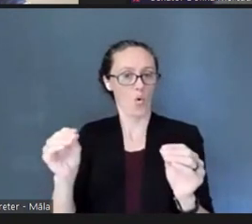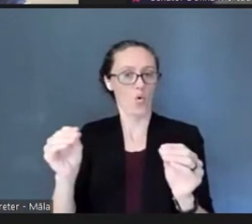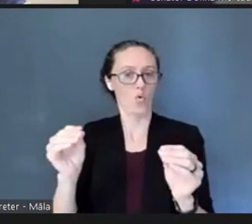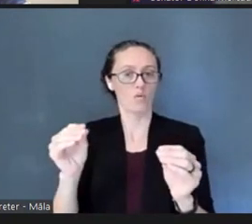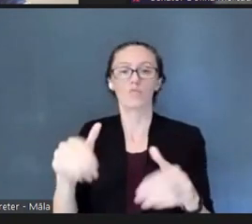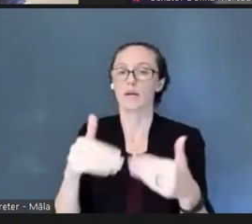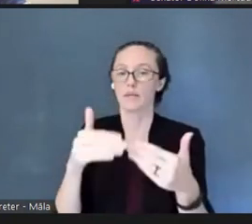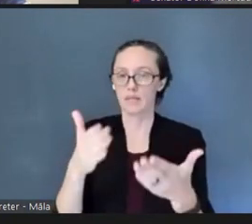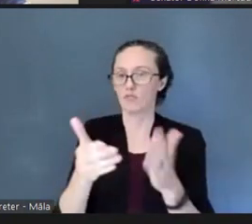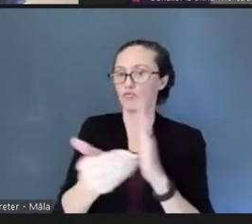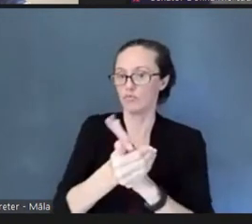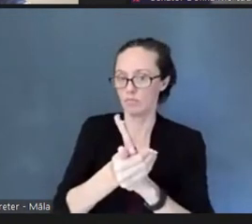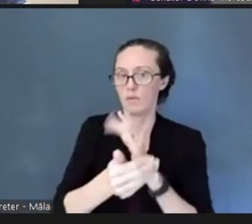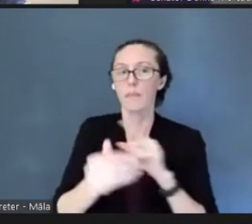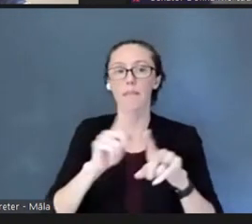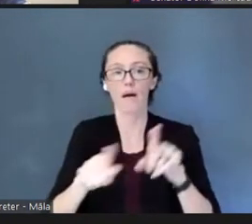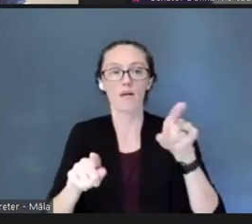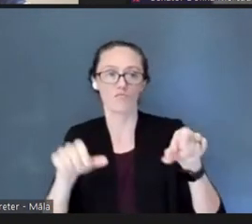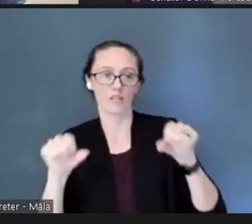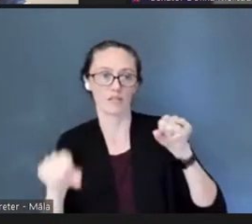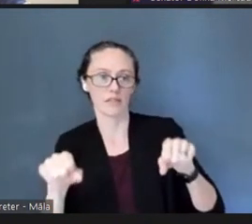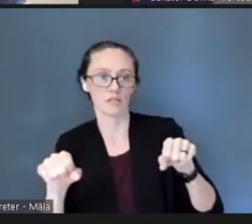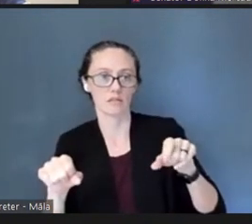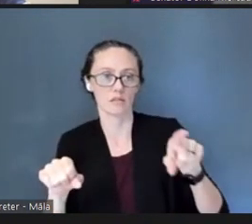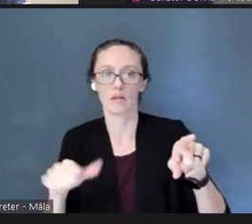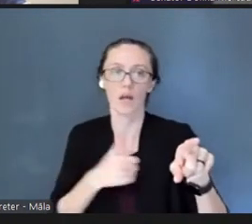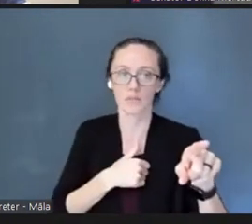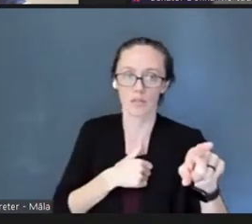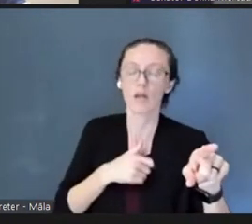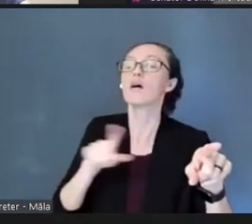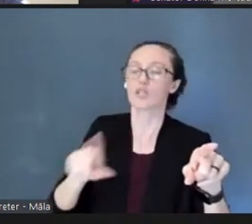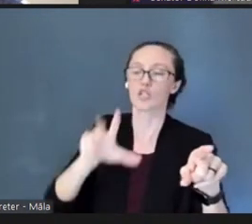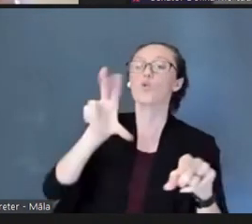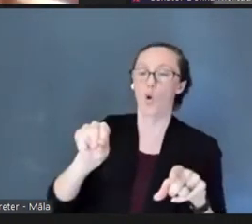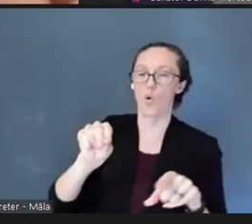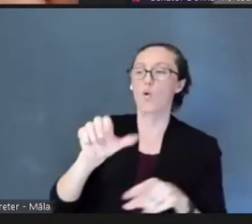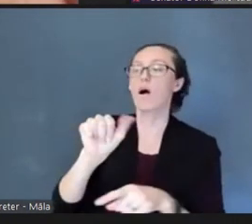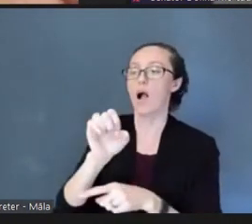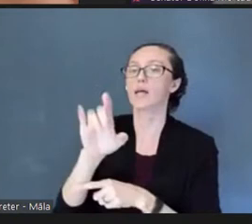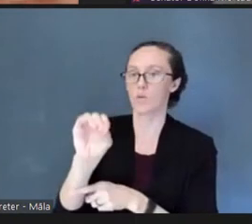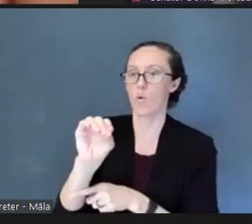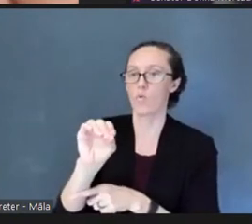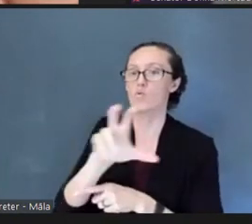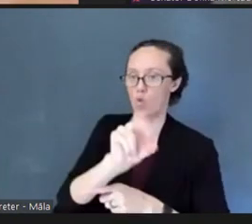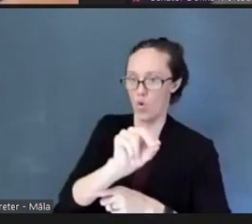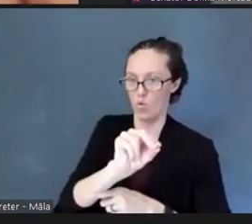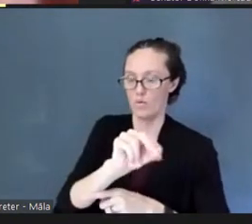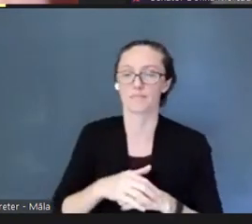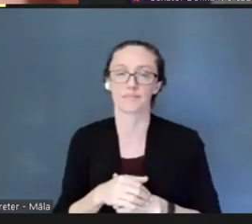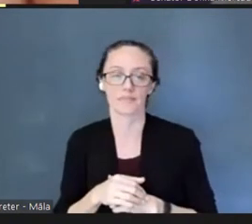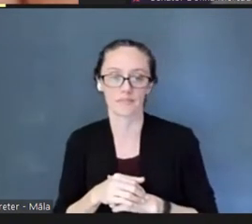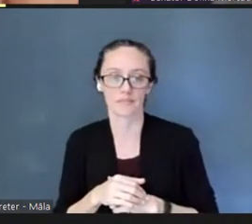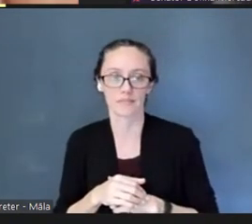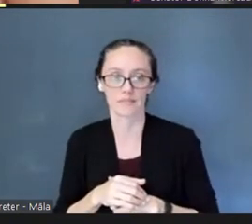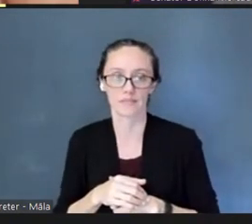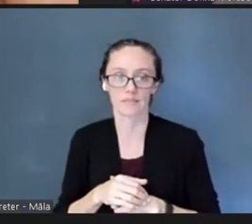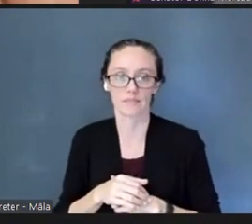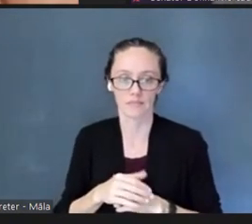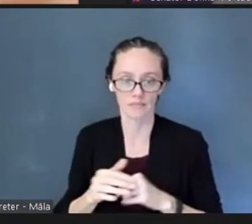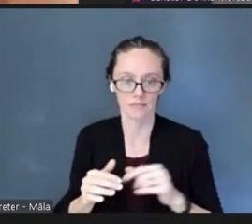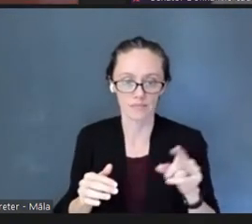Ocasio. Actually, no. Oh, I'm sorry. Opposition. Noting the no vote of Senator Ocasio. Are there any other